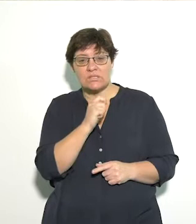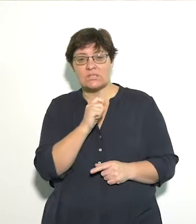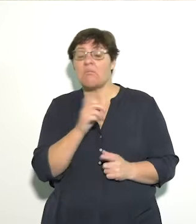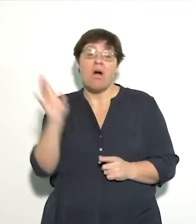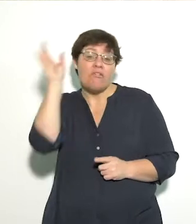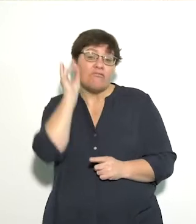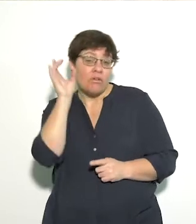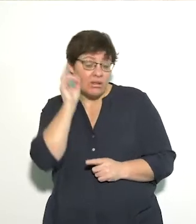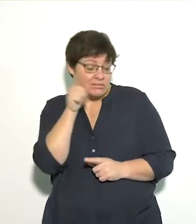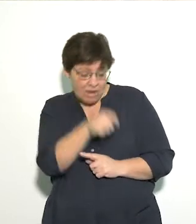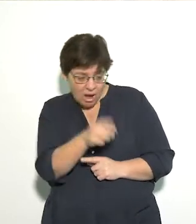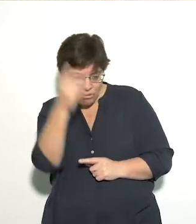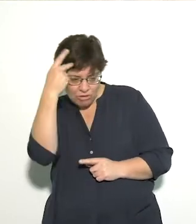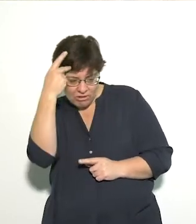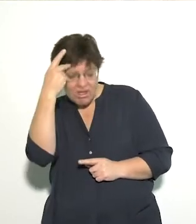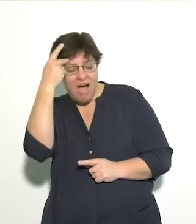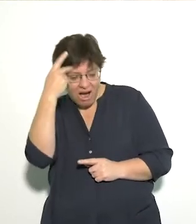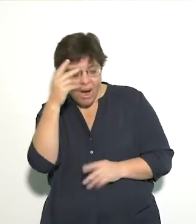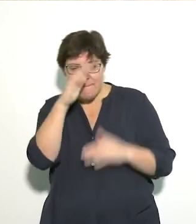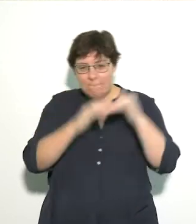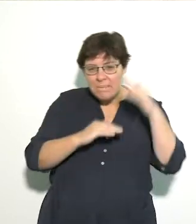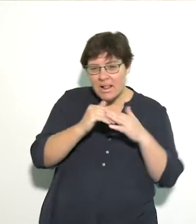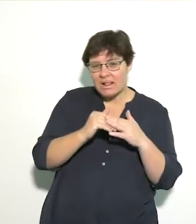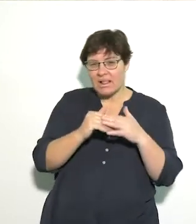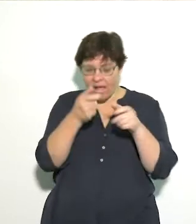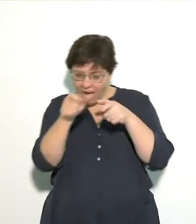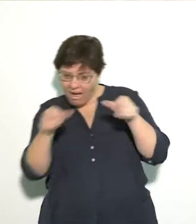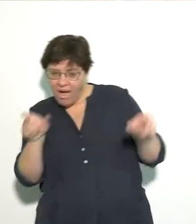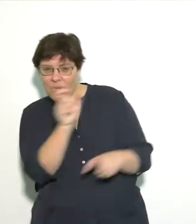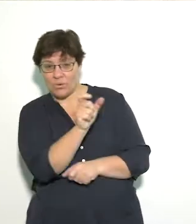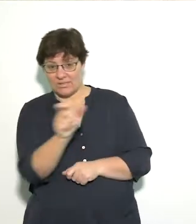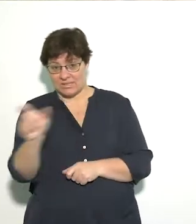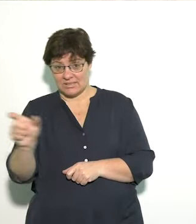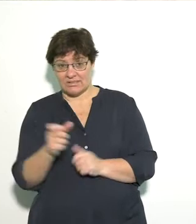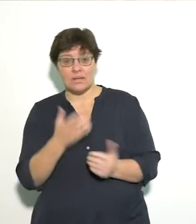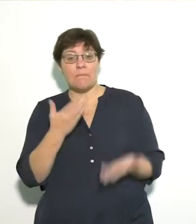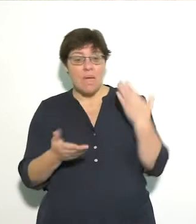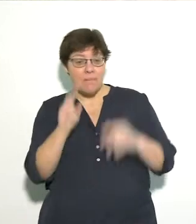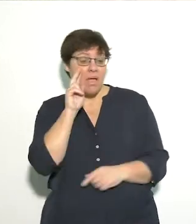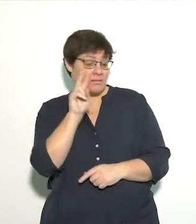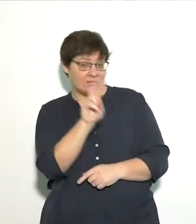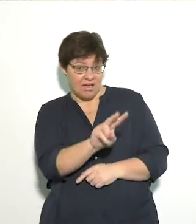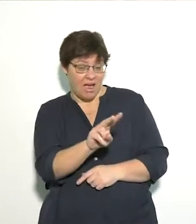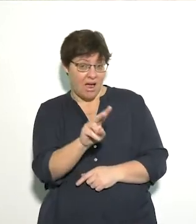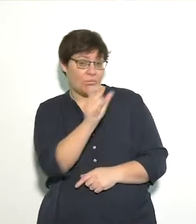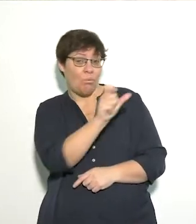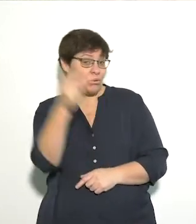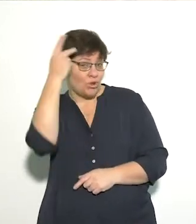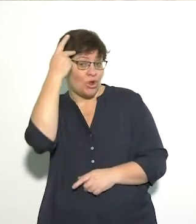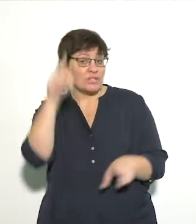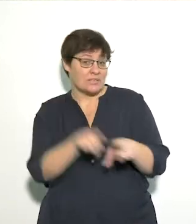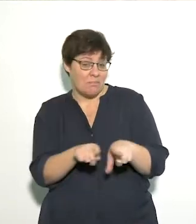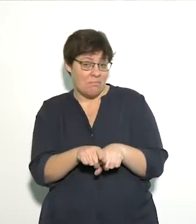of their phonics knowledge to build and break down words. They might be using their sight word knowledge as